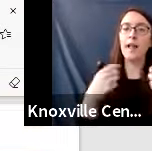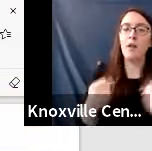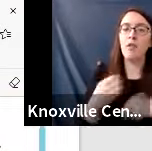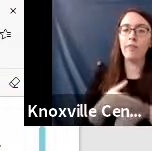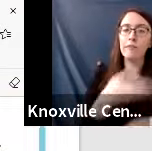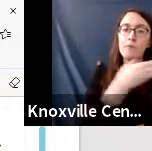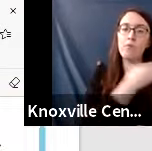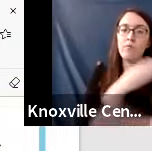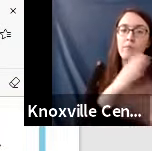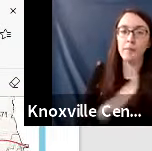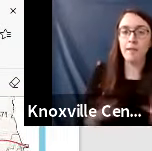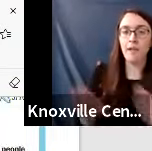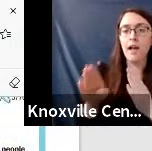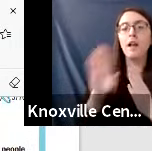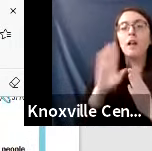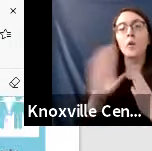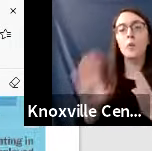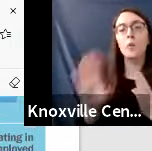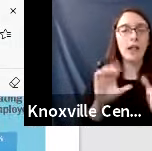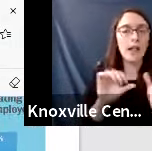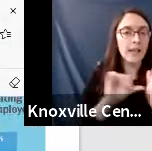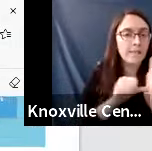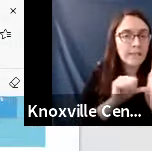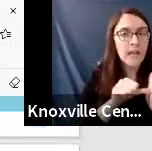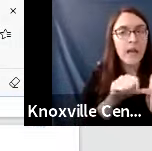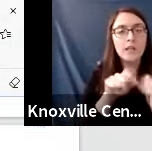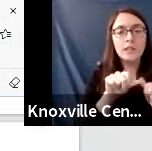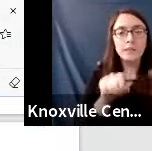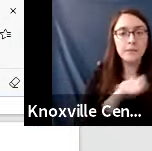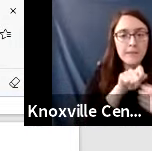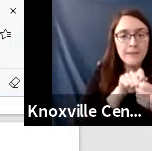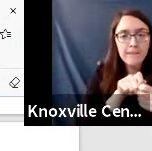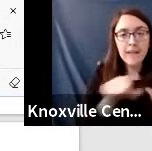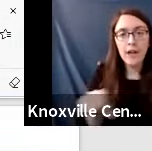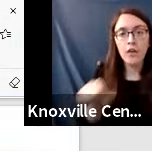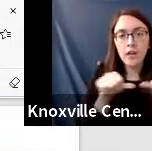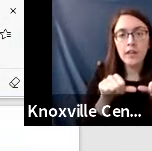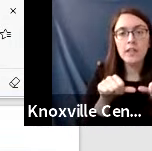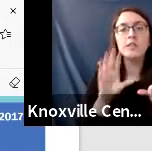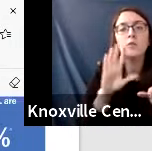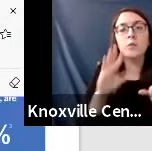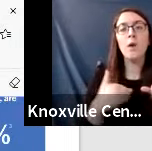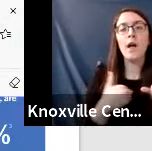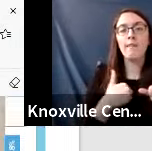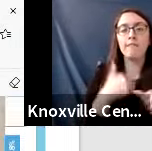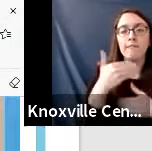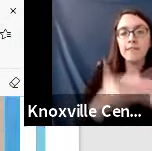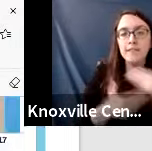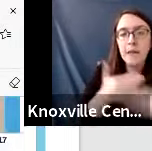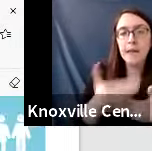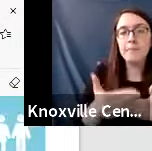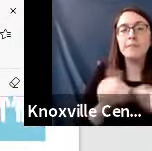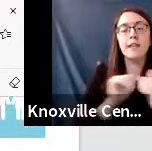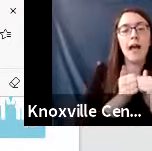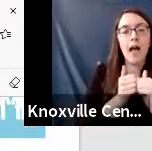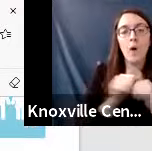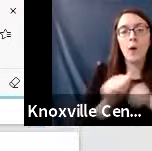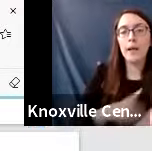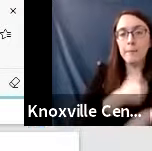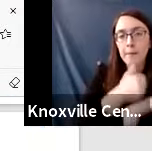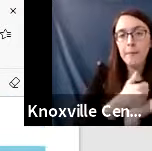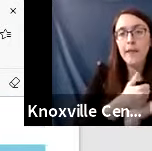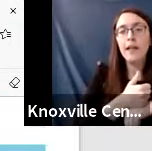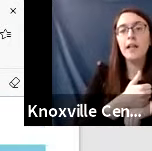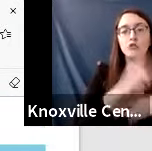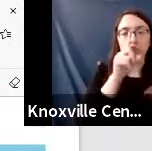will highlight those areas. We'll have implementation steps and strategies and outcome measures.